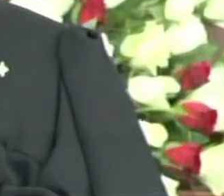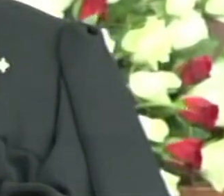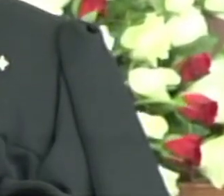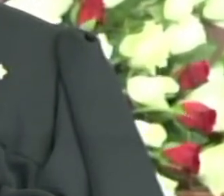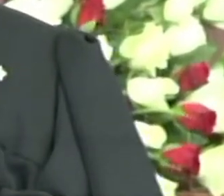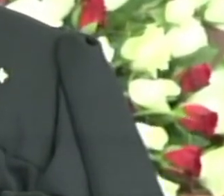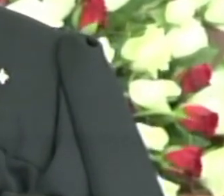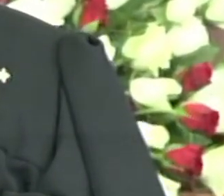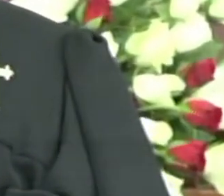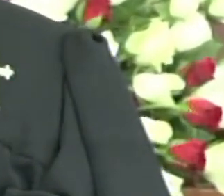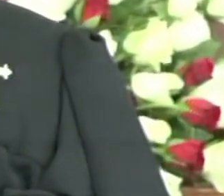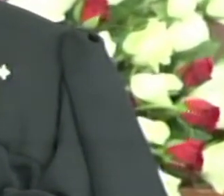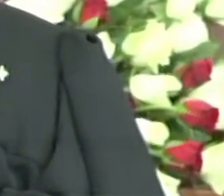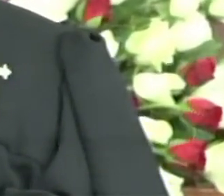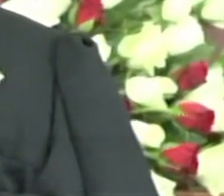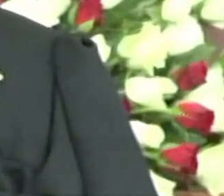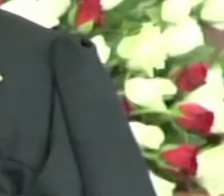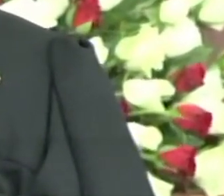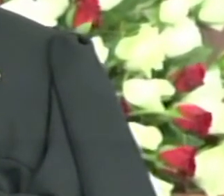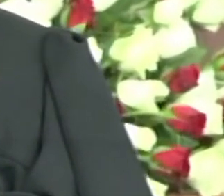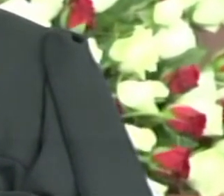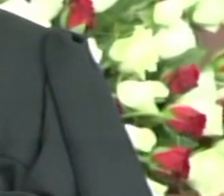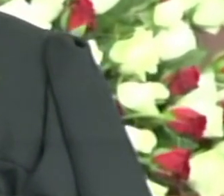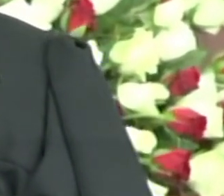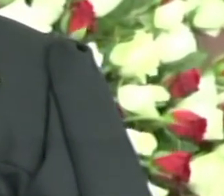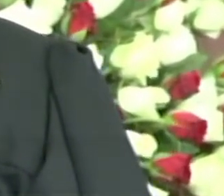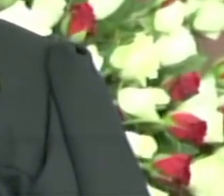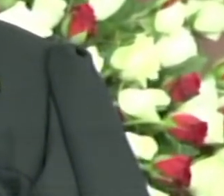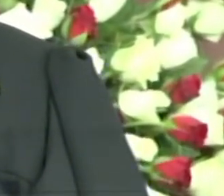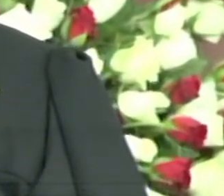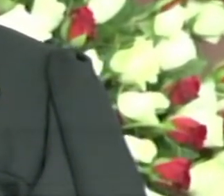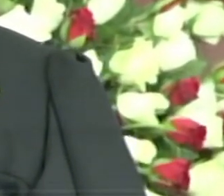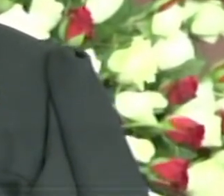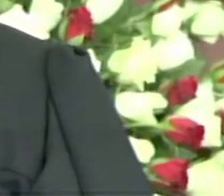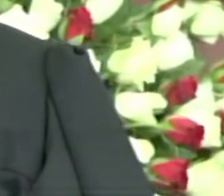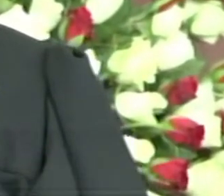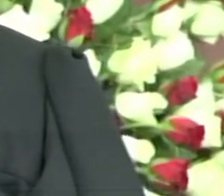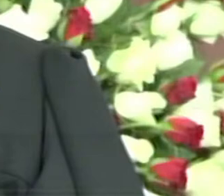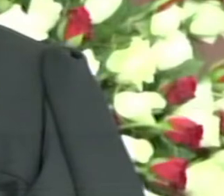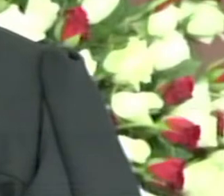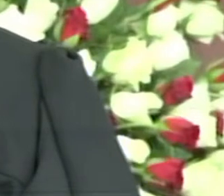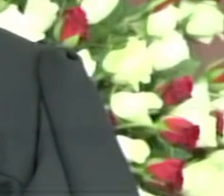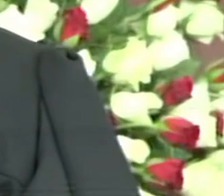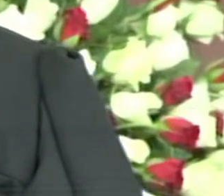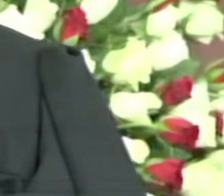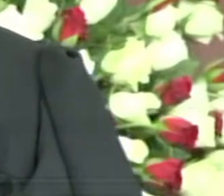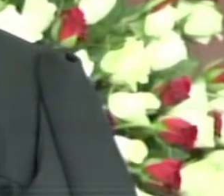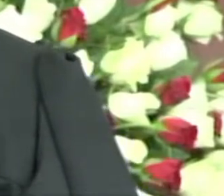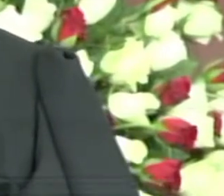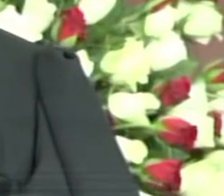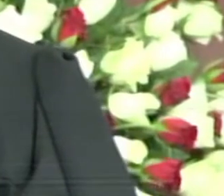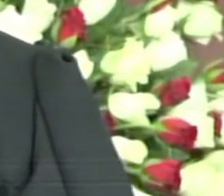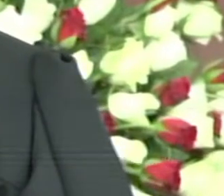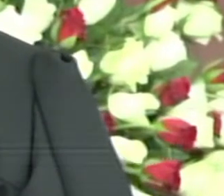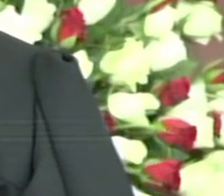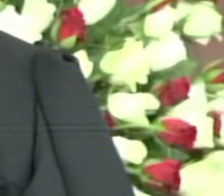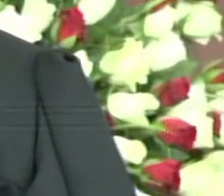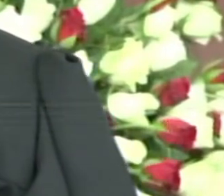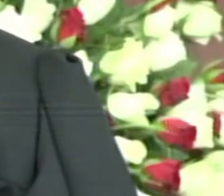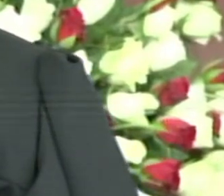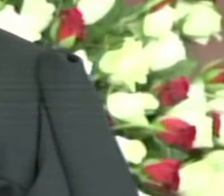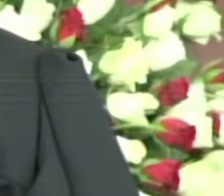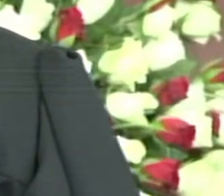to exalt you, O God. We want every aspect of our lives, O God, to yield to you, O